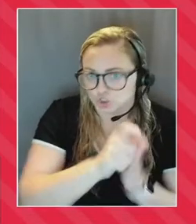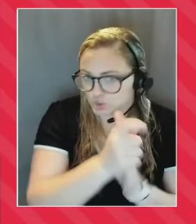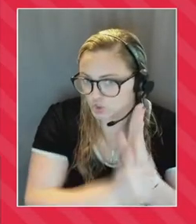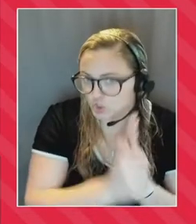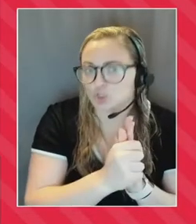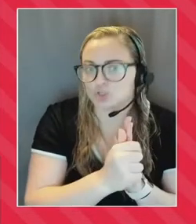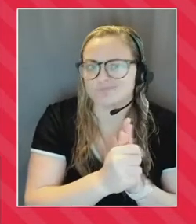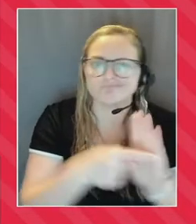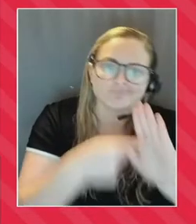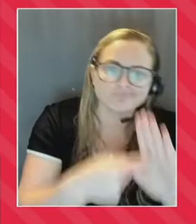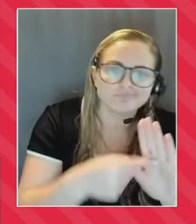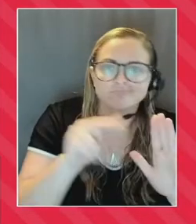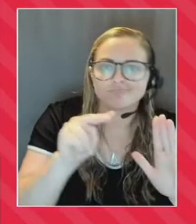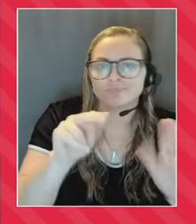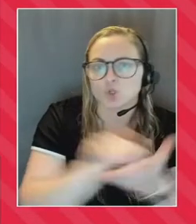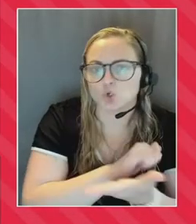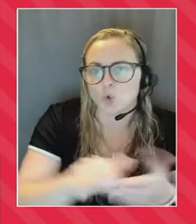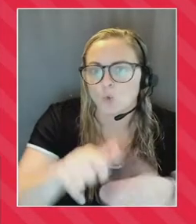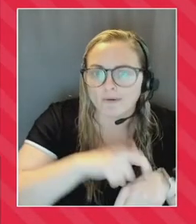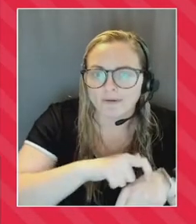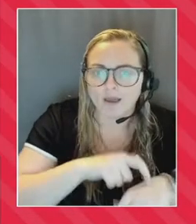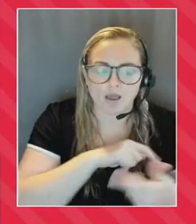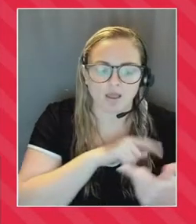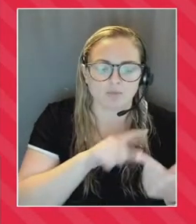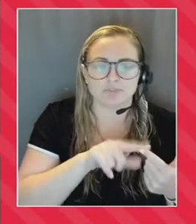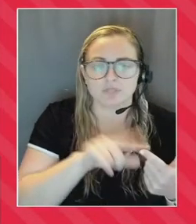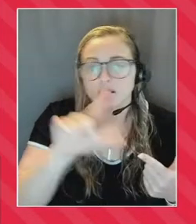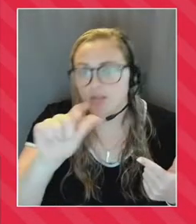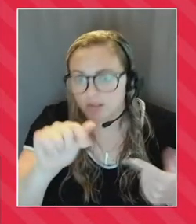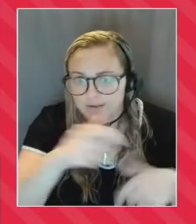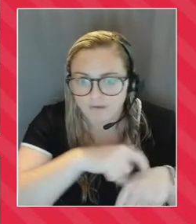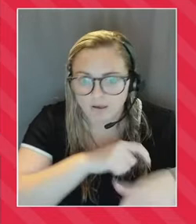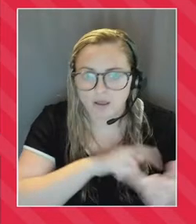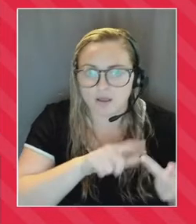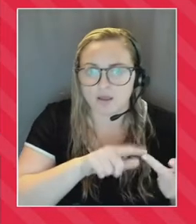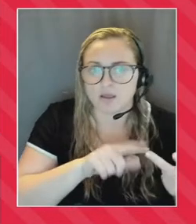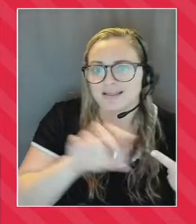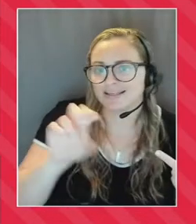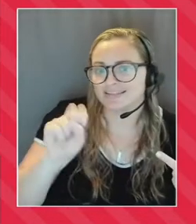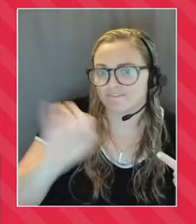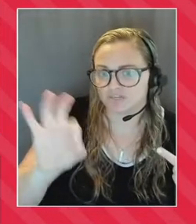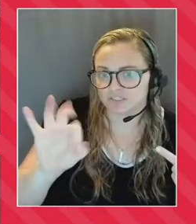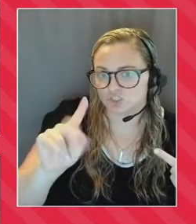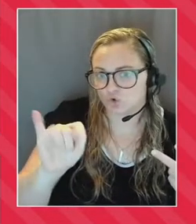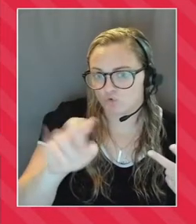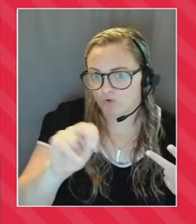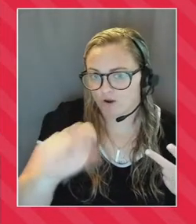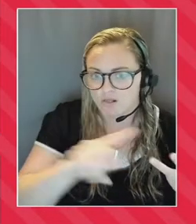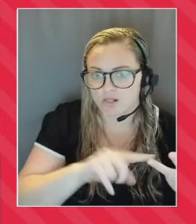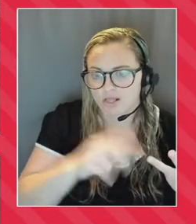such as the New York Times, the Los Angeles Times, the San Francisco Chronicle, and the Harvard Business Review.